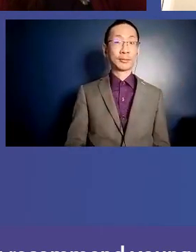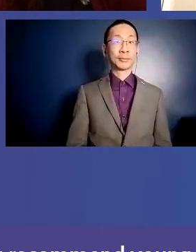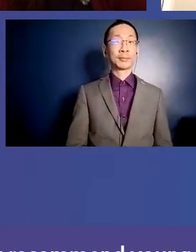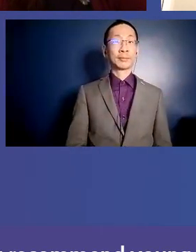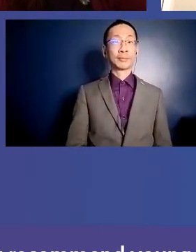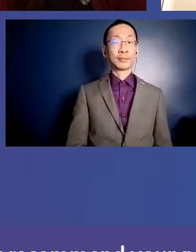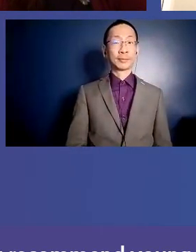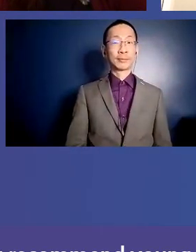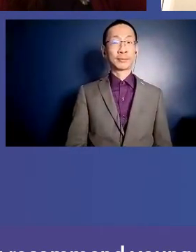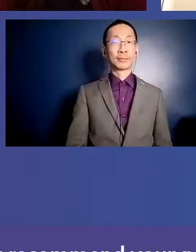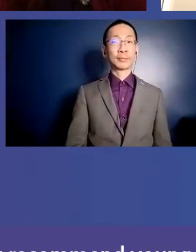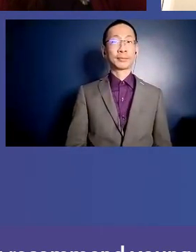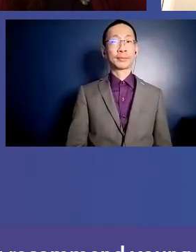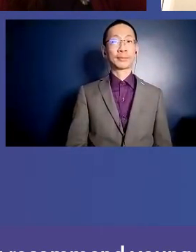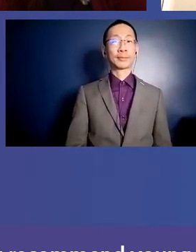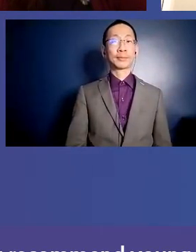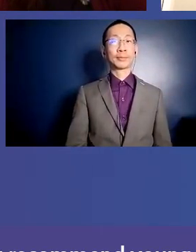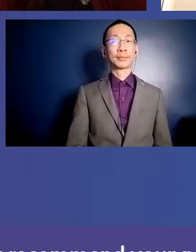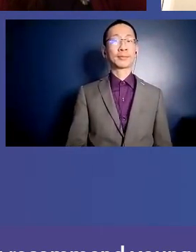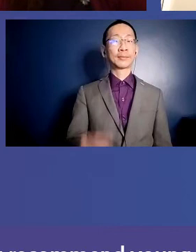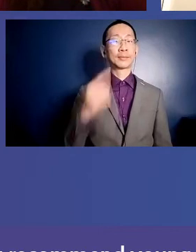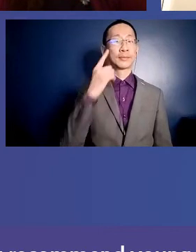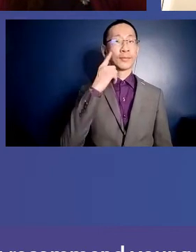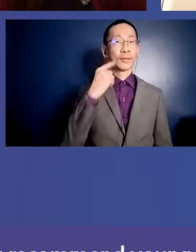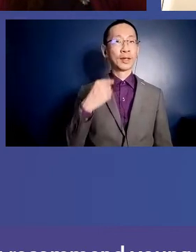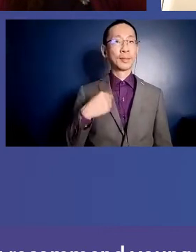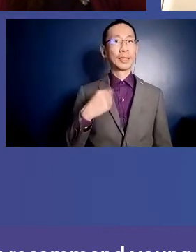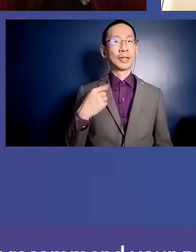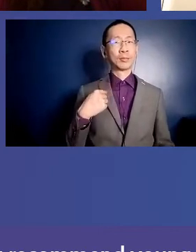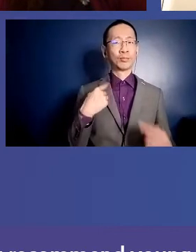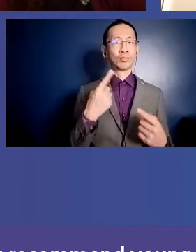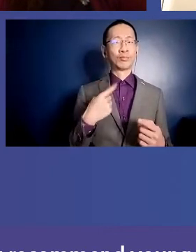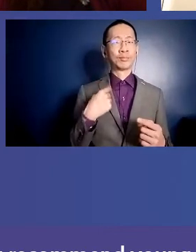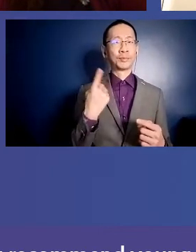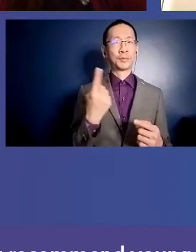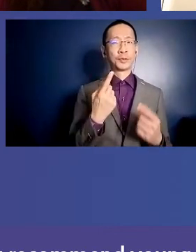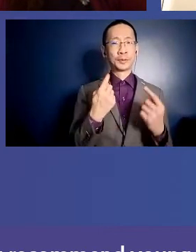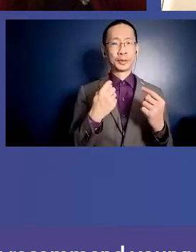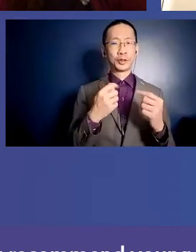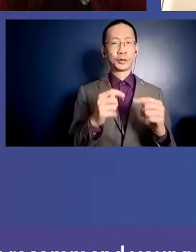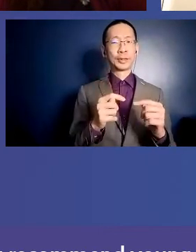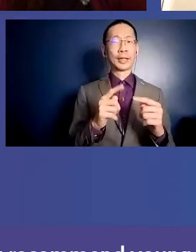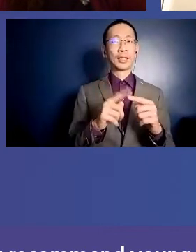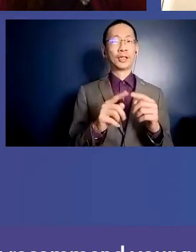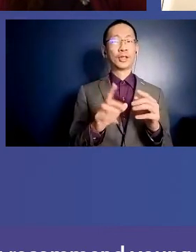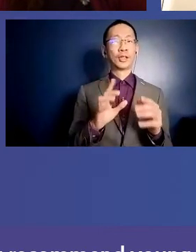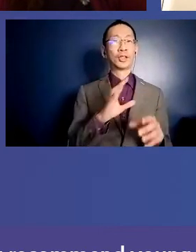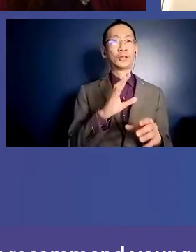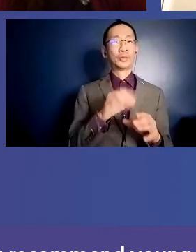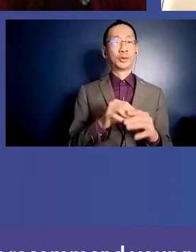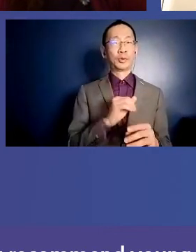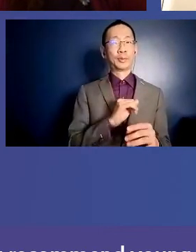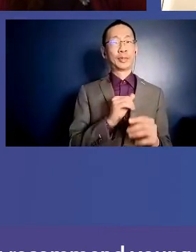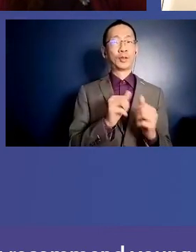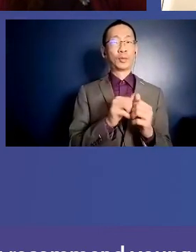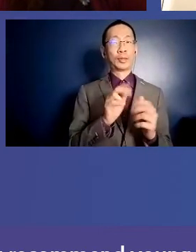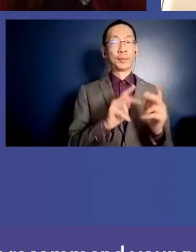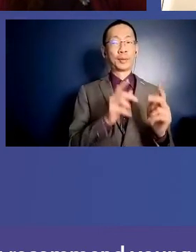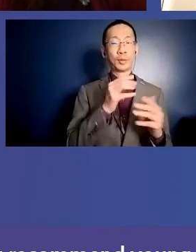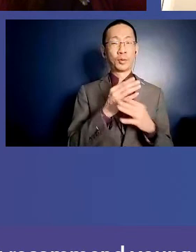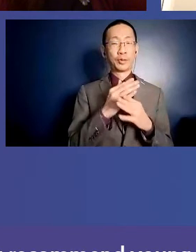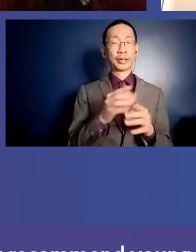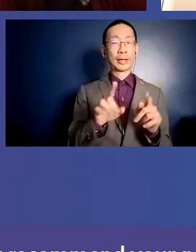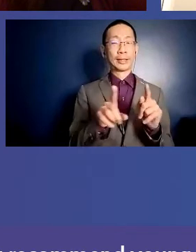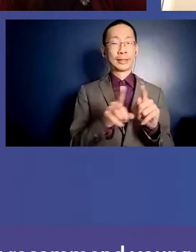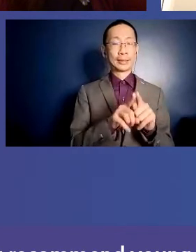So for me, I've always tried to attach myself to those who share the same